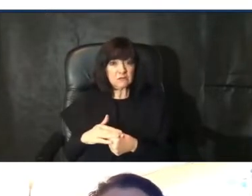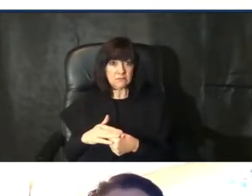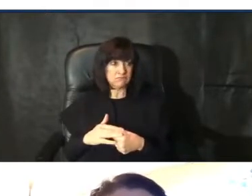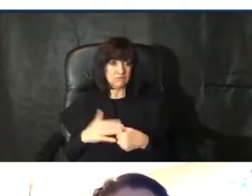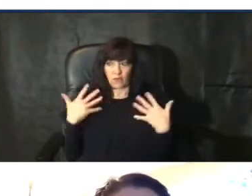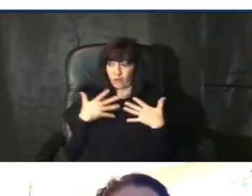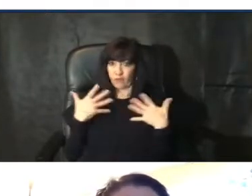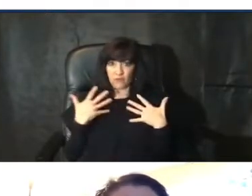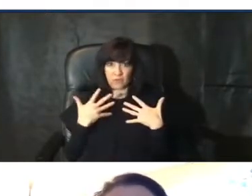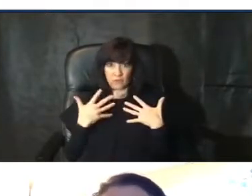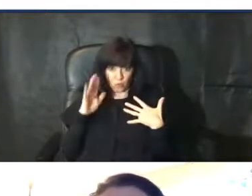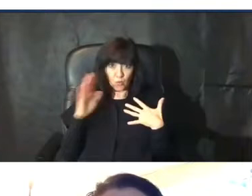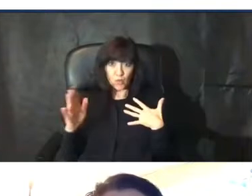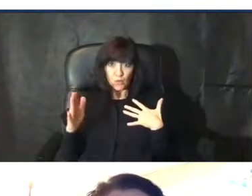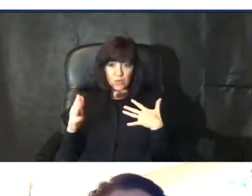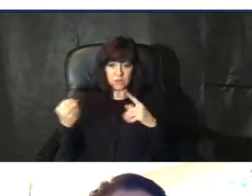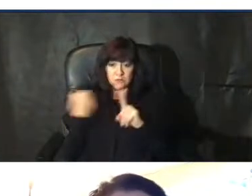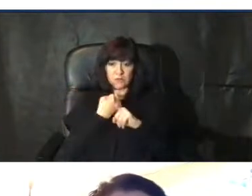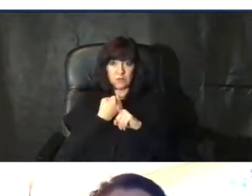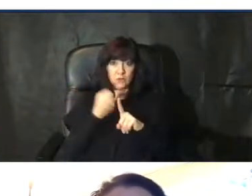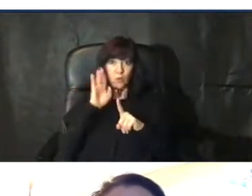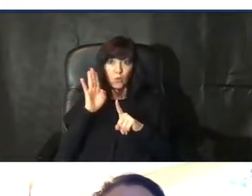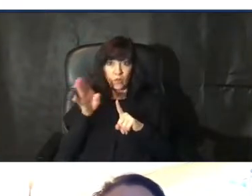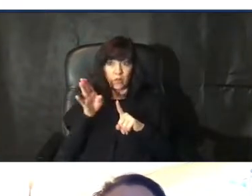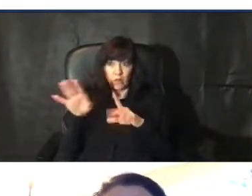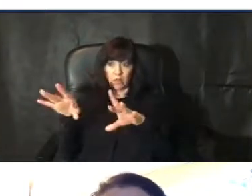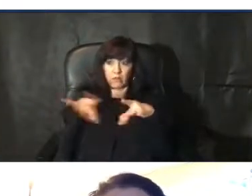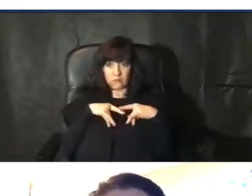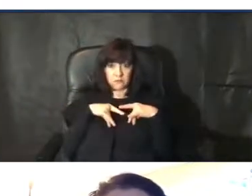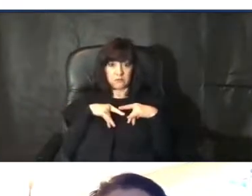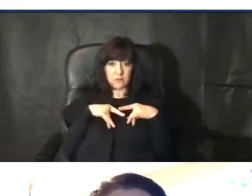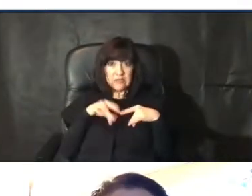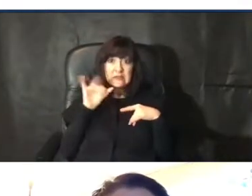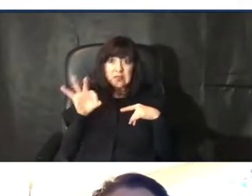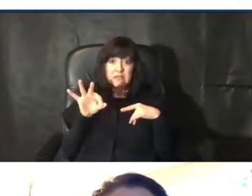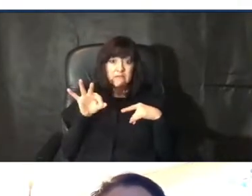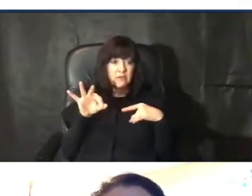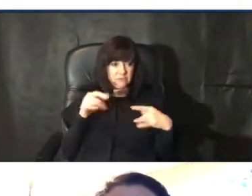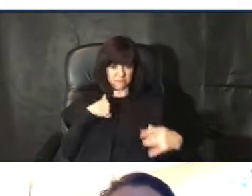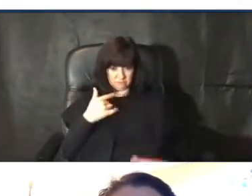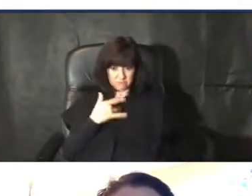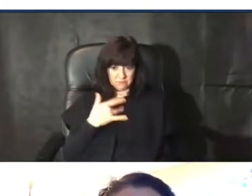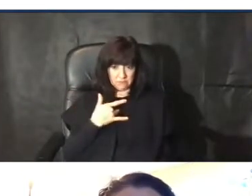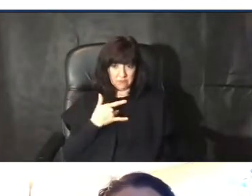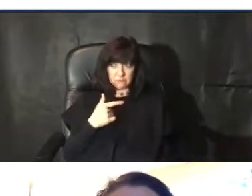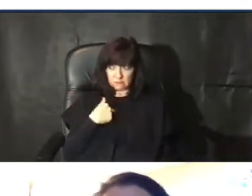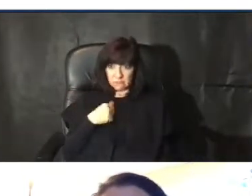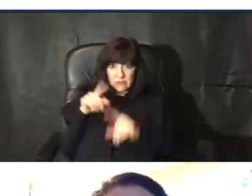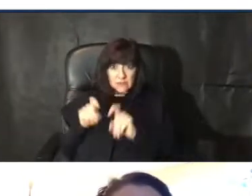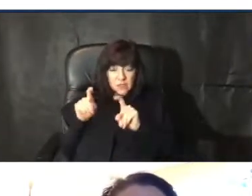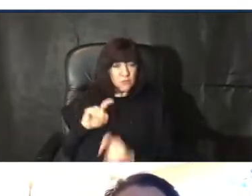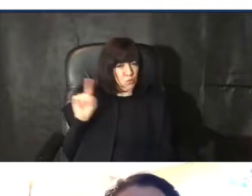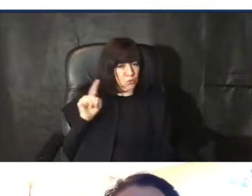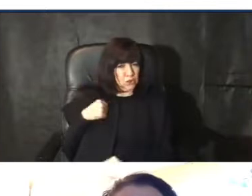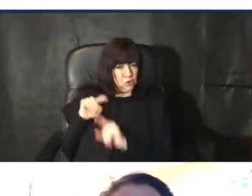going to be okay? Do we all need to get tested? Where do we go to get tested? What happens if we come